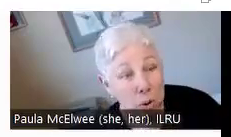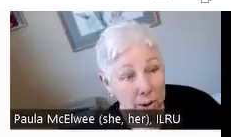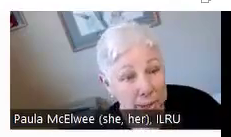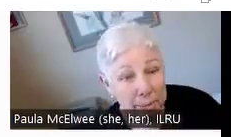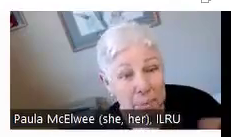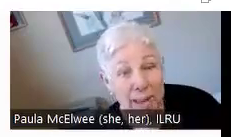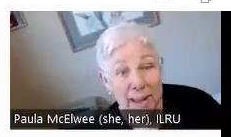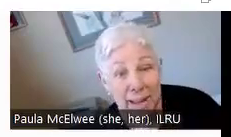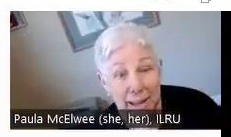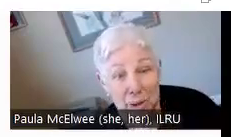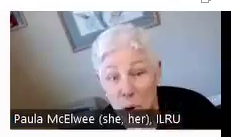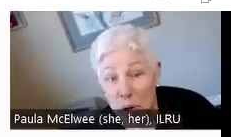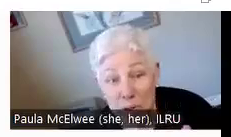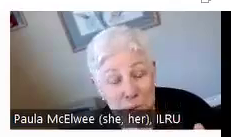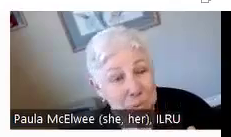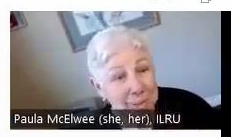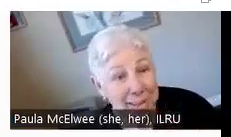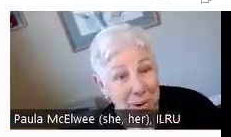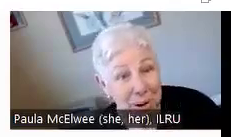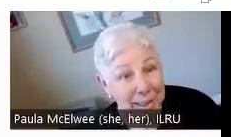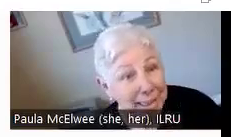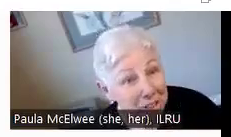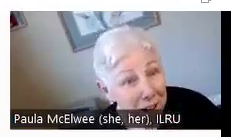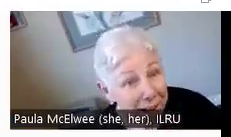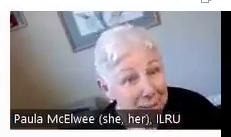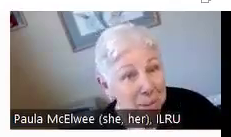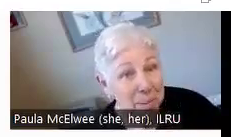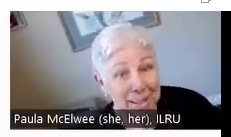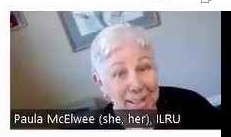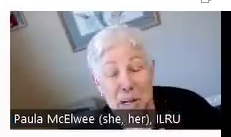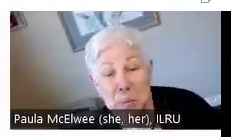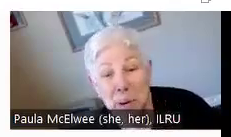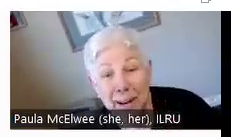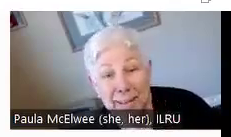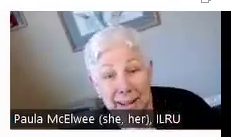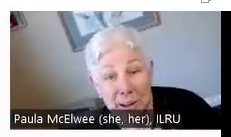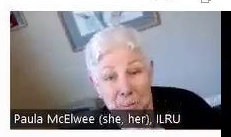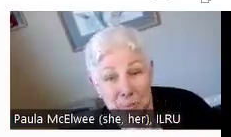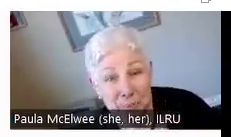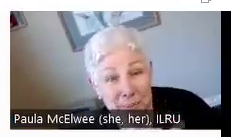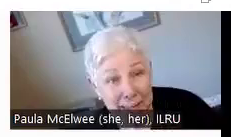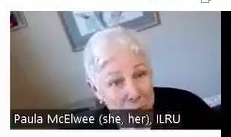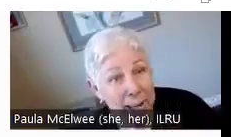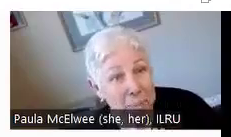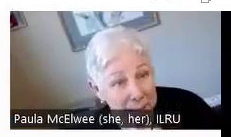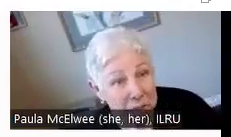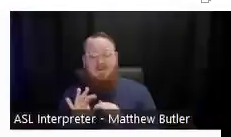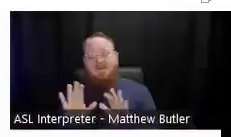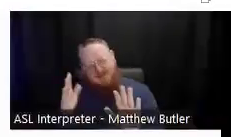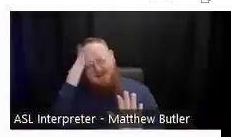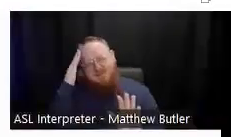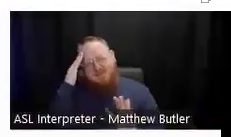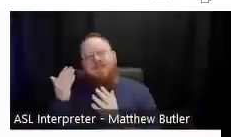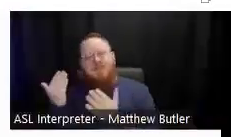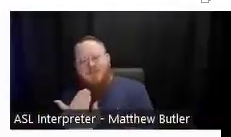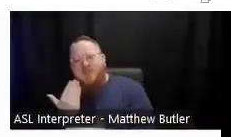more camaraderie. And you're all new and you're all a little shy, maybe, but that's okay because